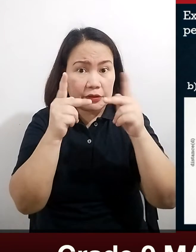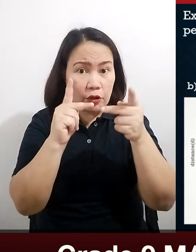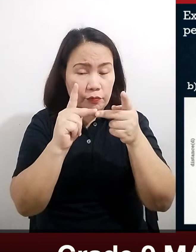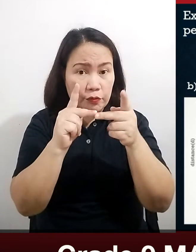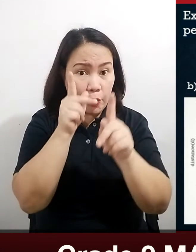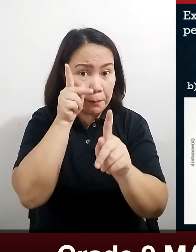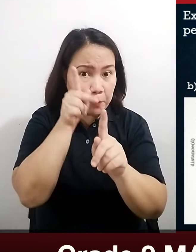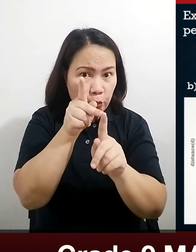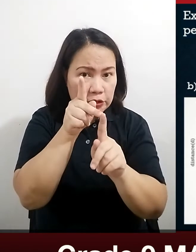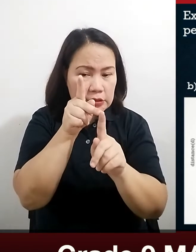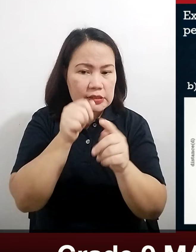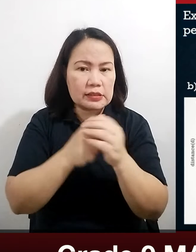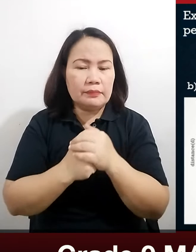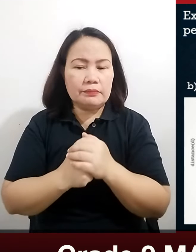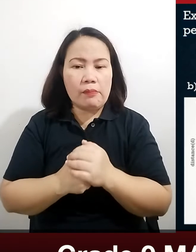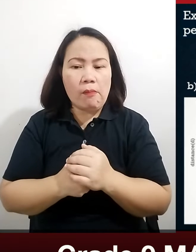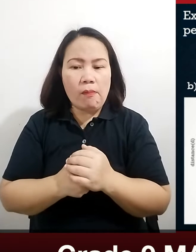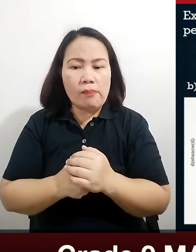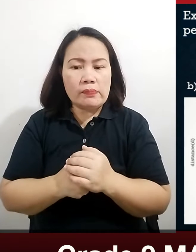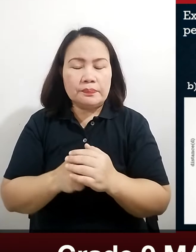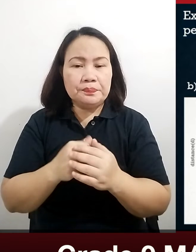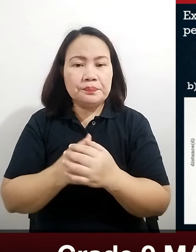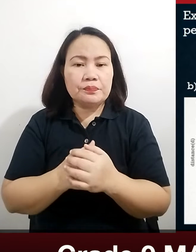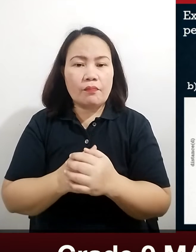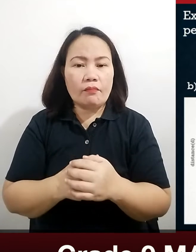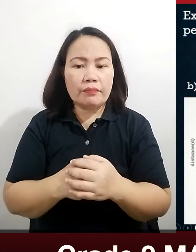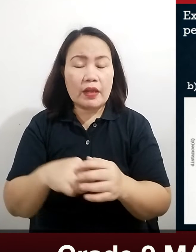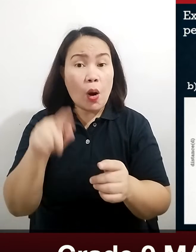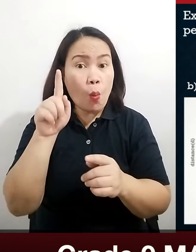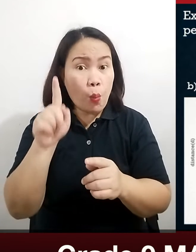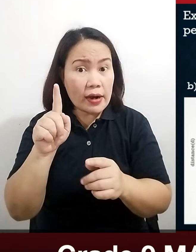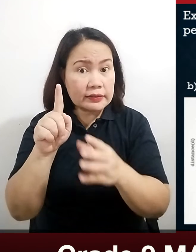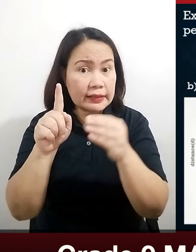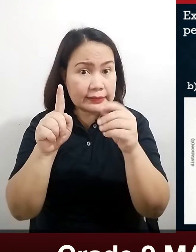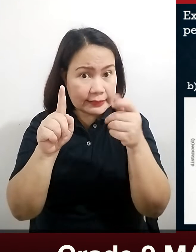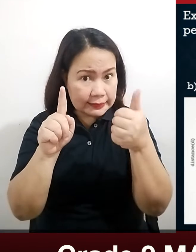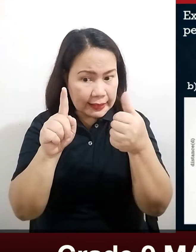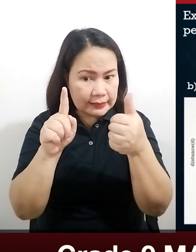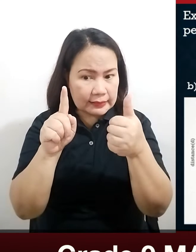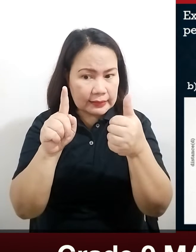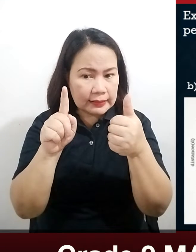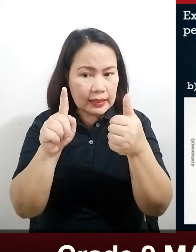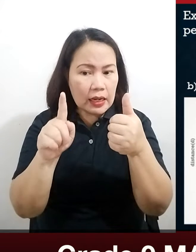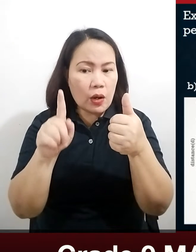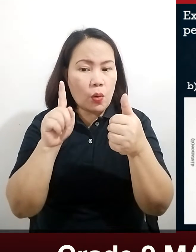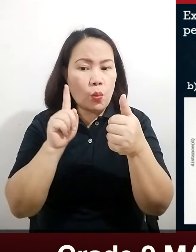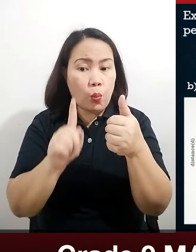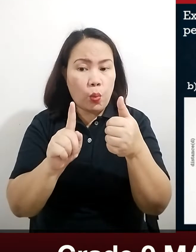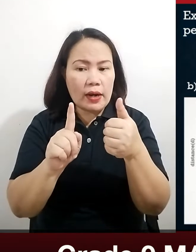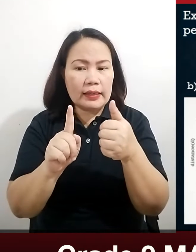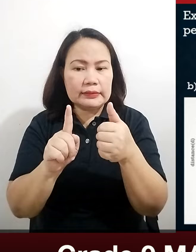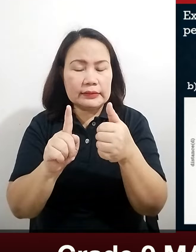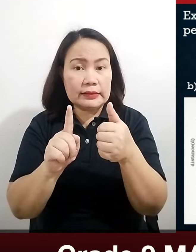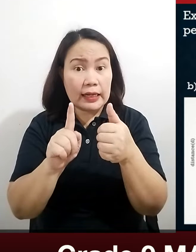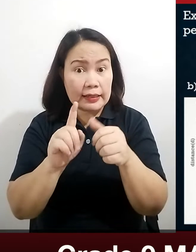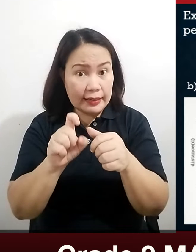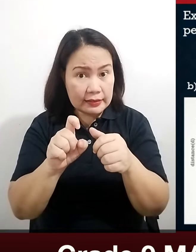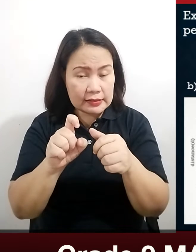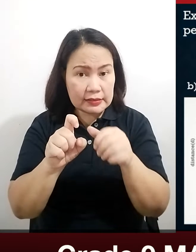point. So, and then this now, so that is 110. So, ito yon. Next is